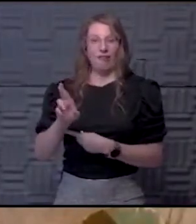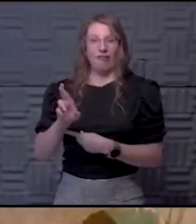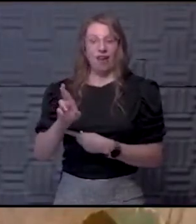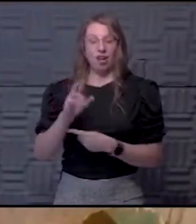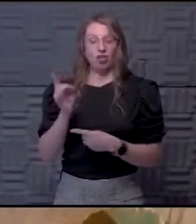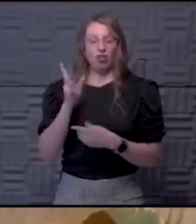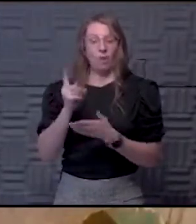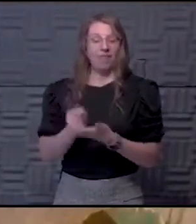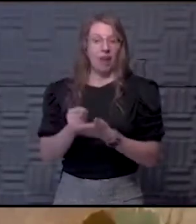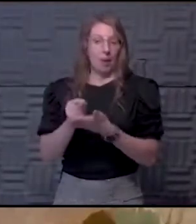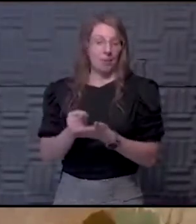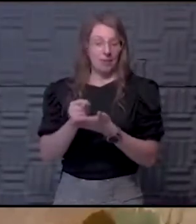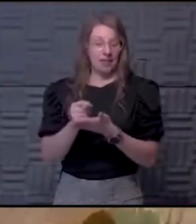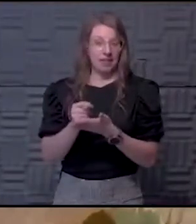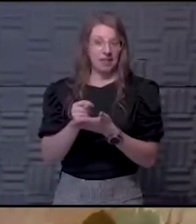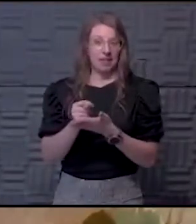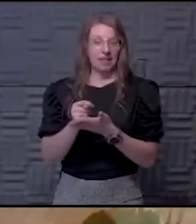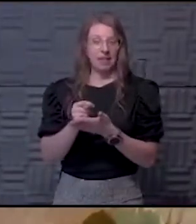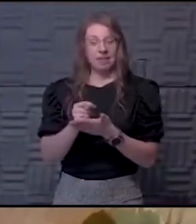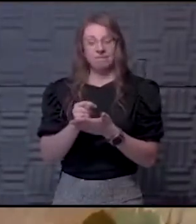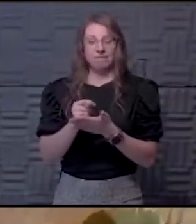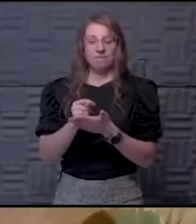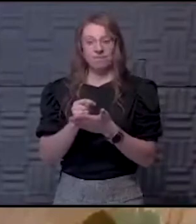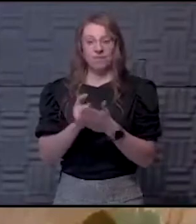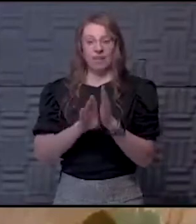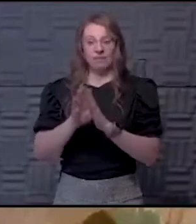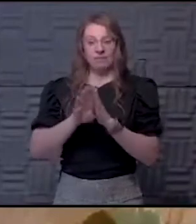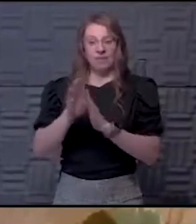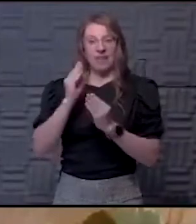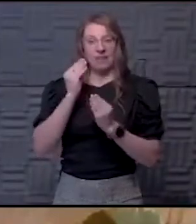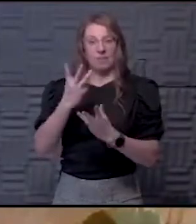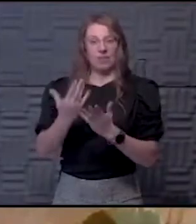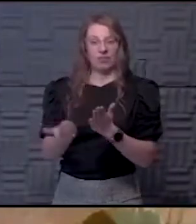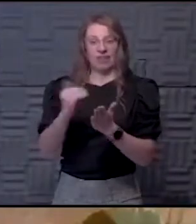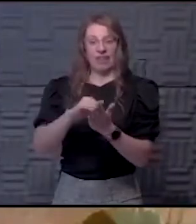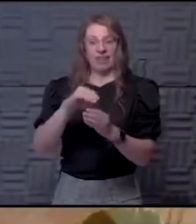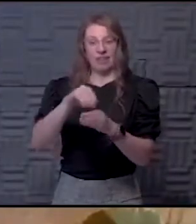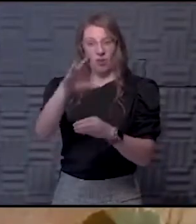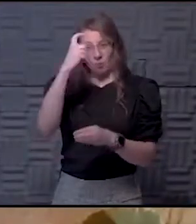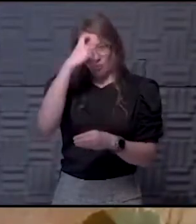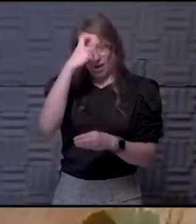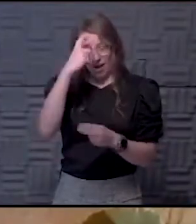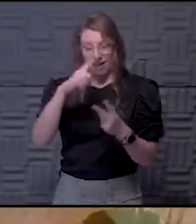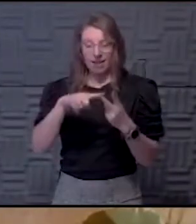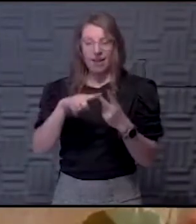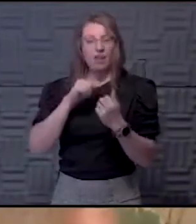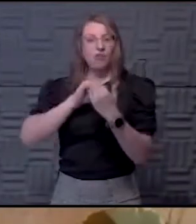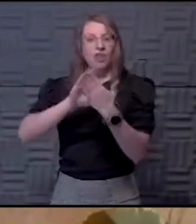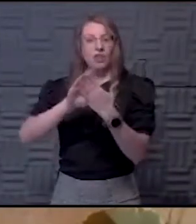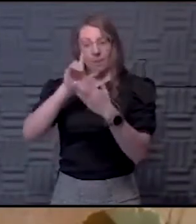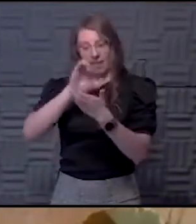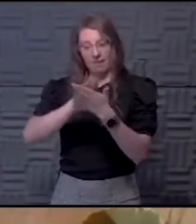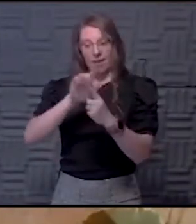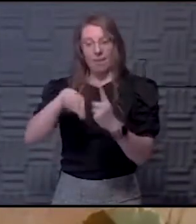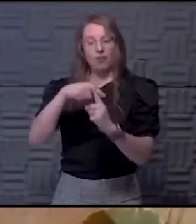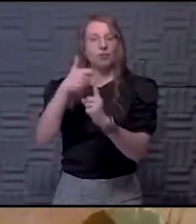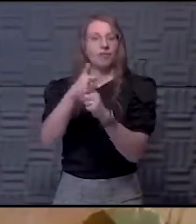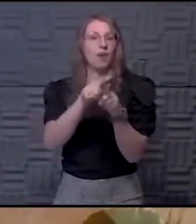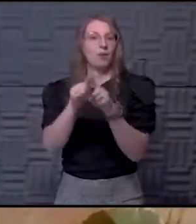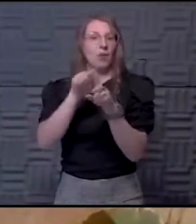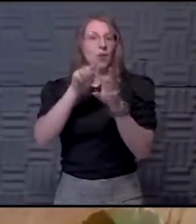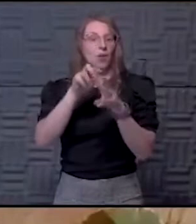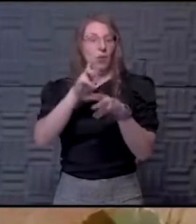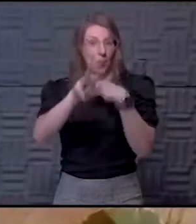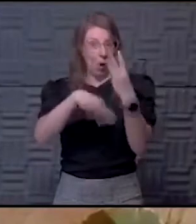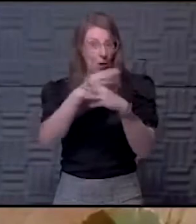trauma therapy that kind of restores information in your brain and addresses your belief about yourself in the world. And